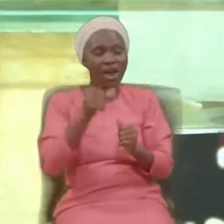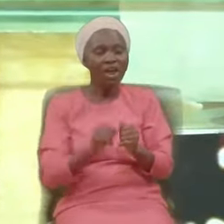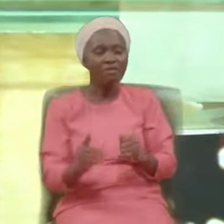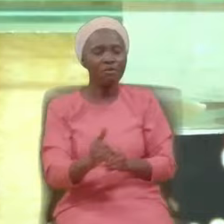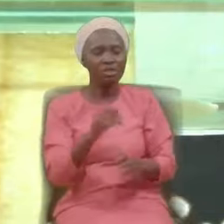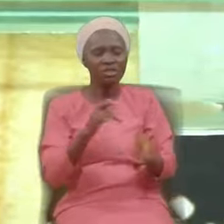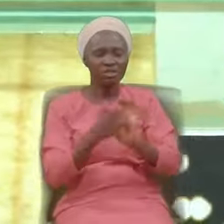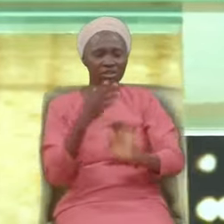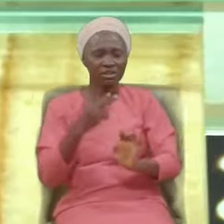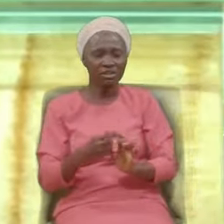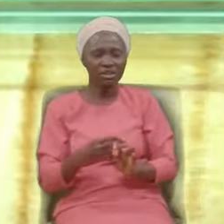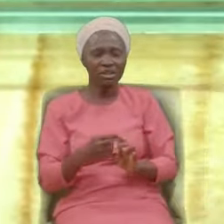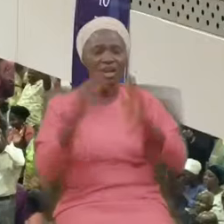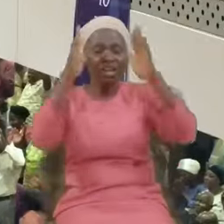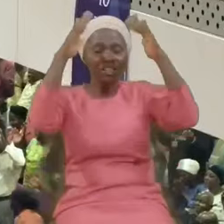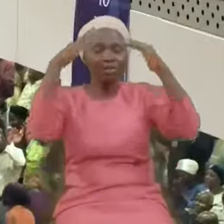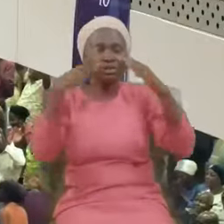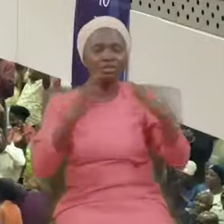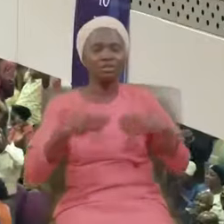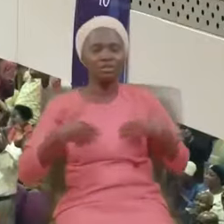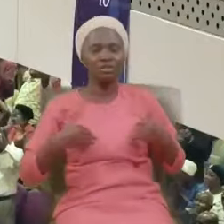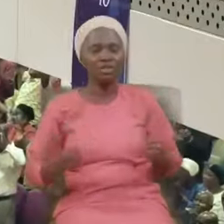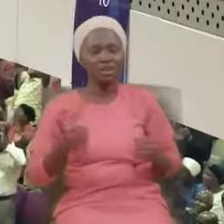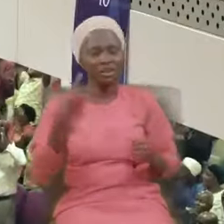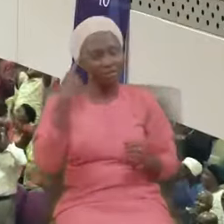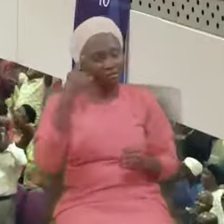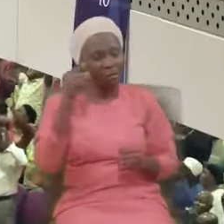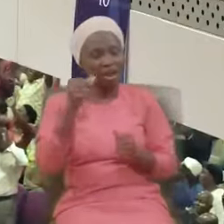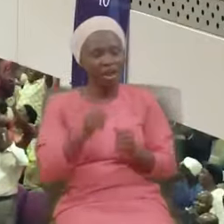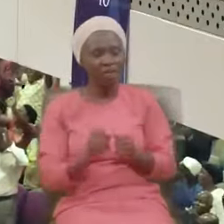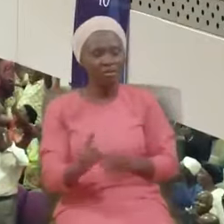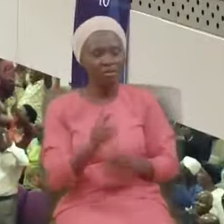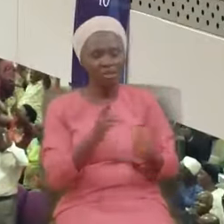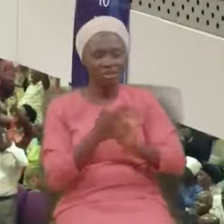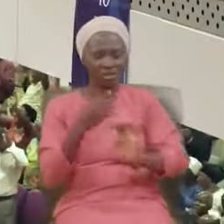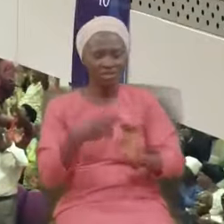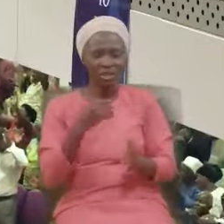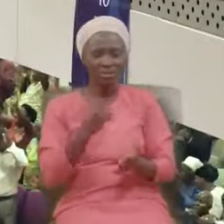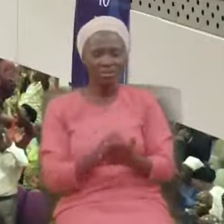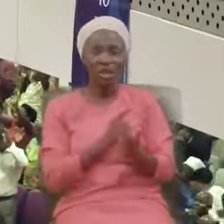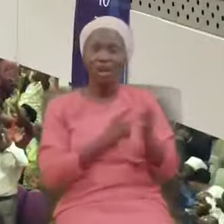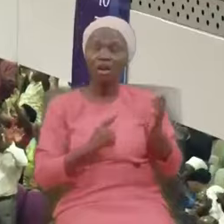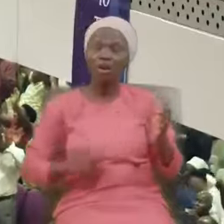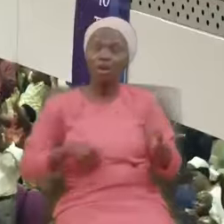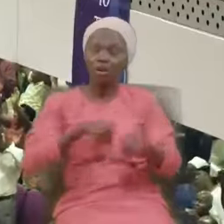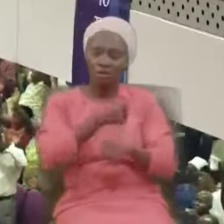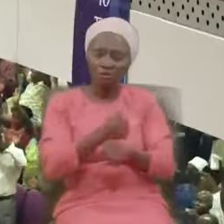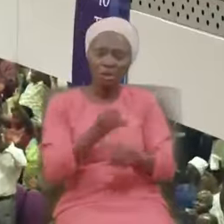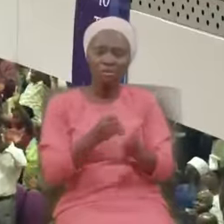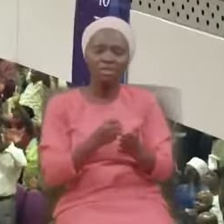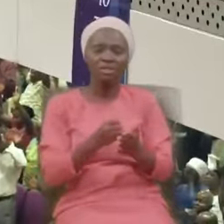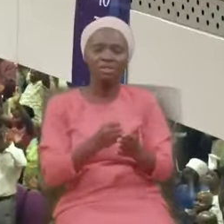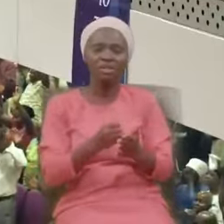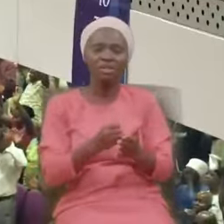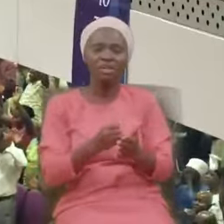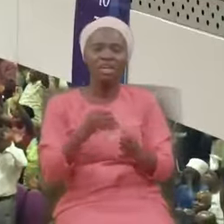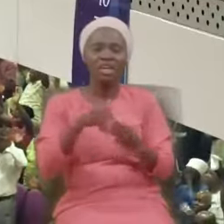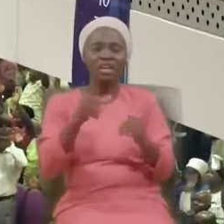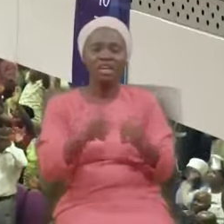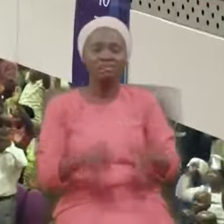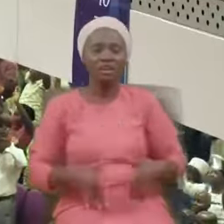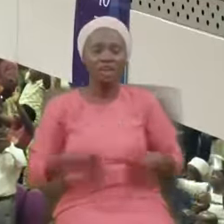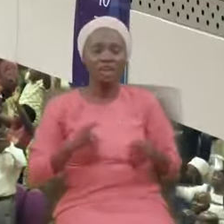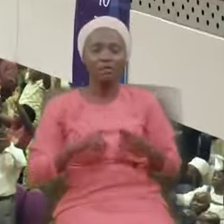for everyone. Lord, confirm it in every life. To my right, miracle. In front of